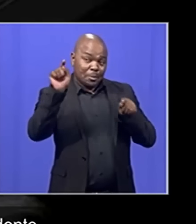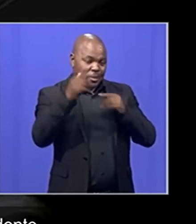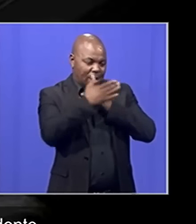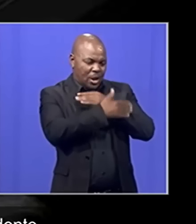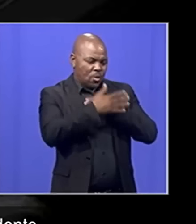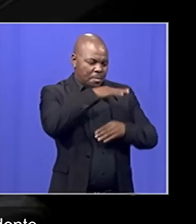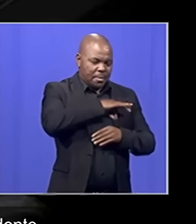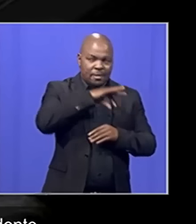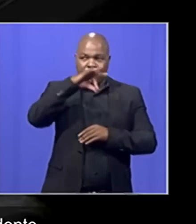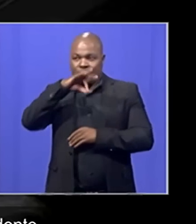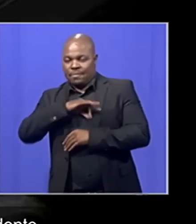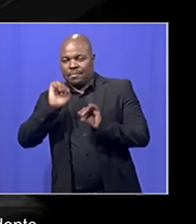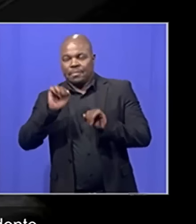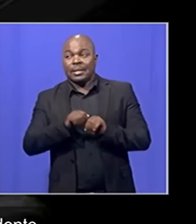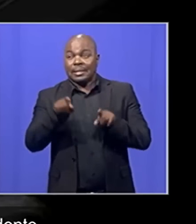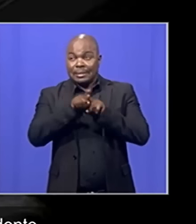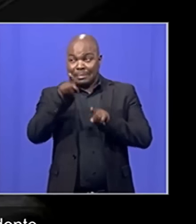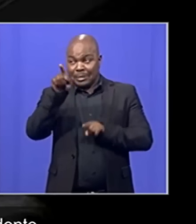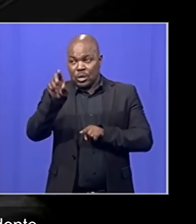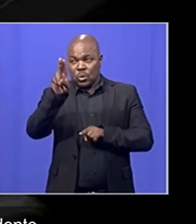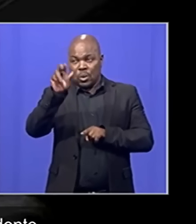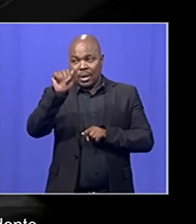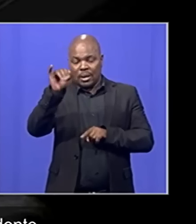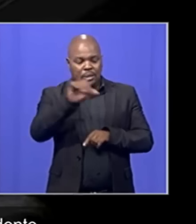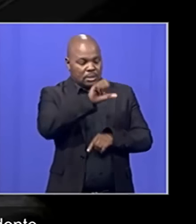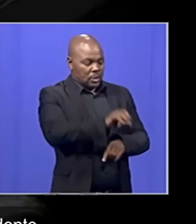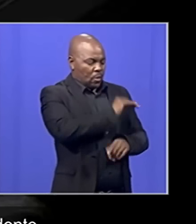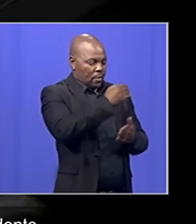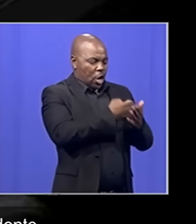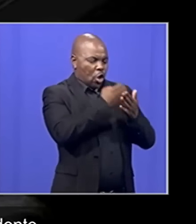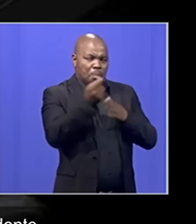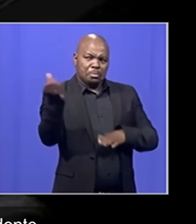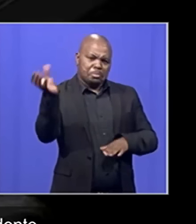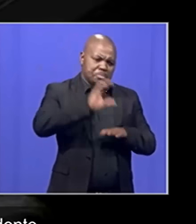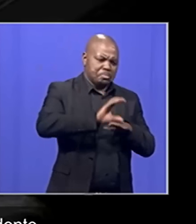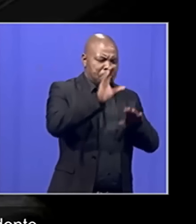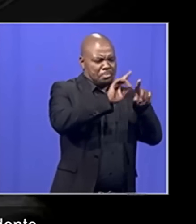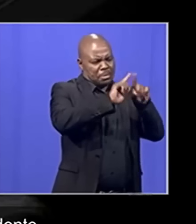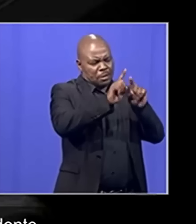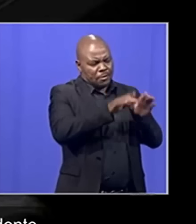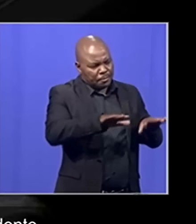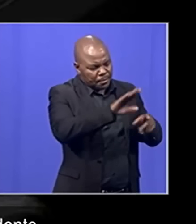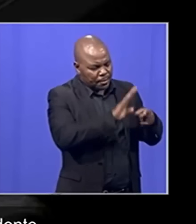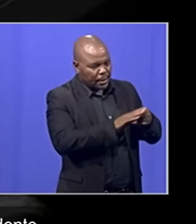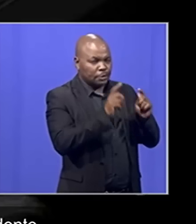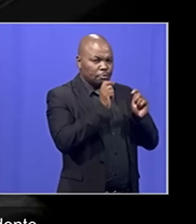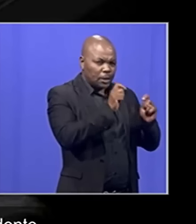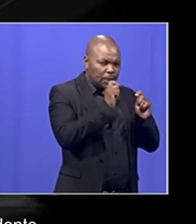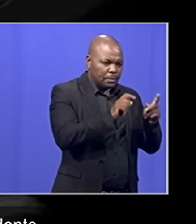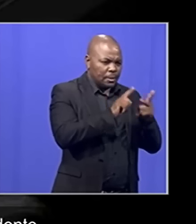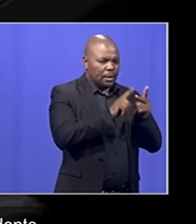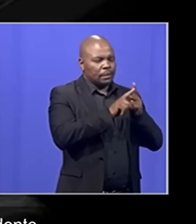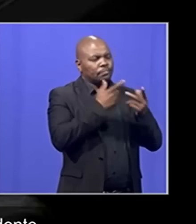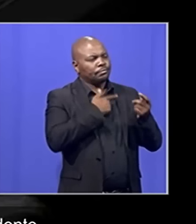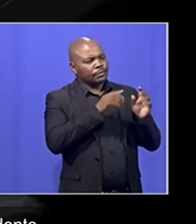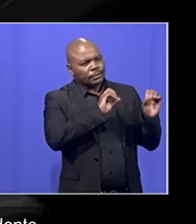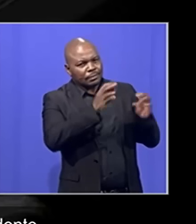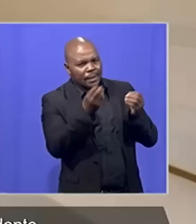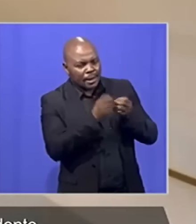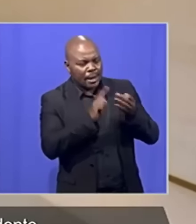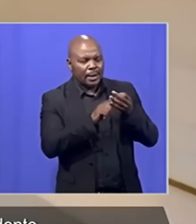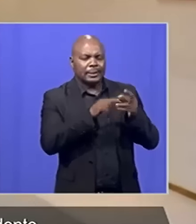is also a major investor in the South African economy across various sectors such as transport, logistics, and